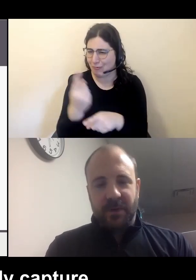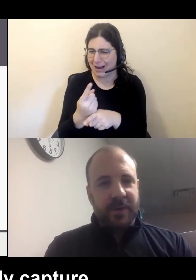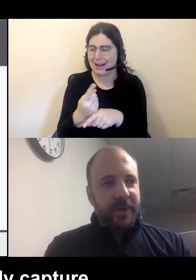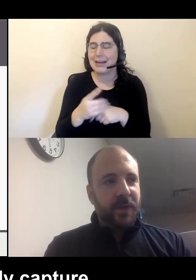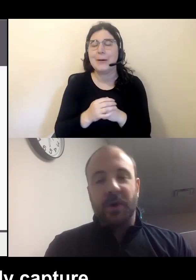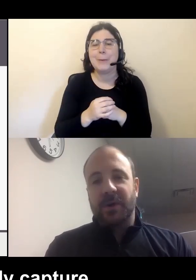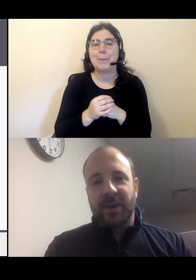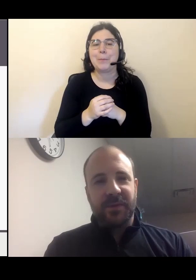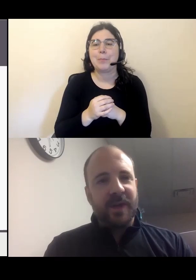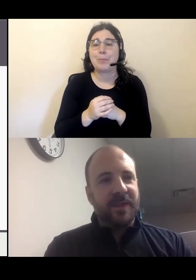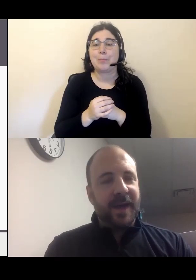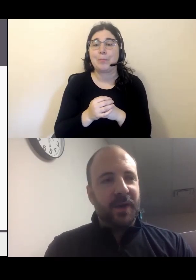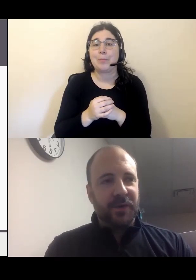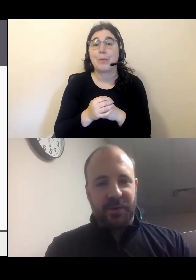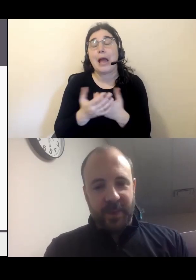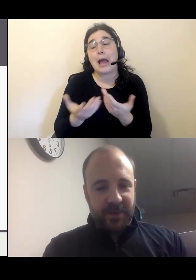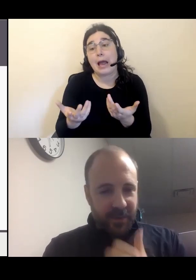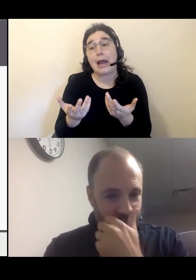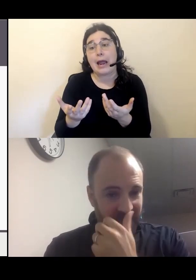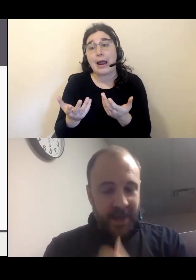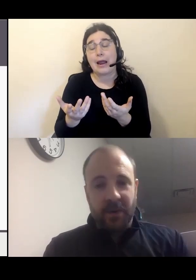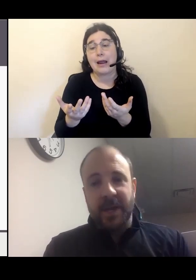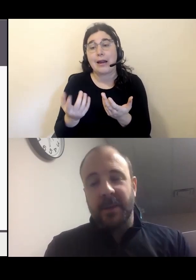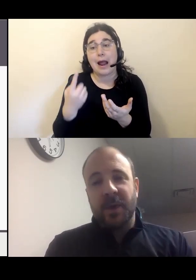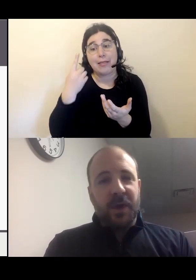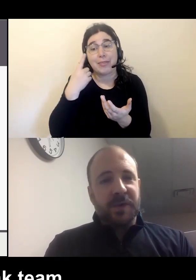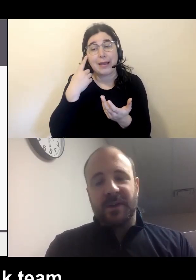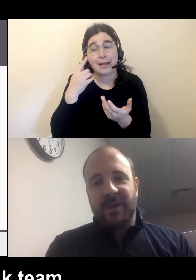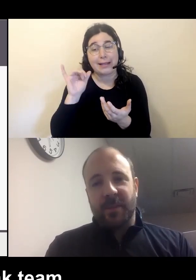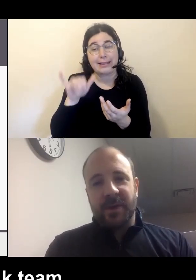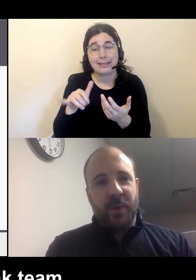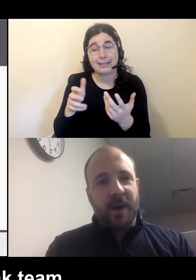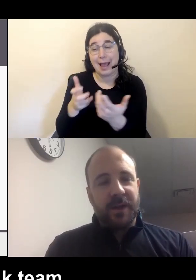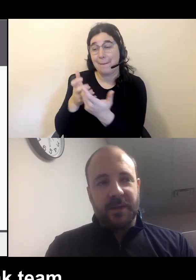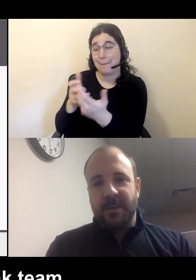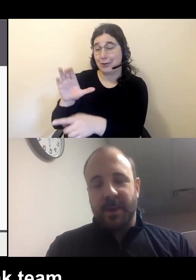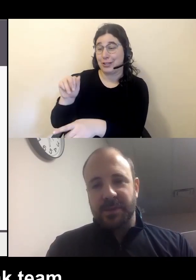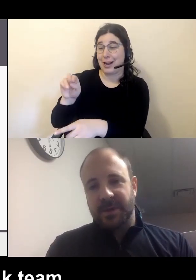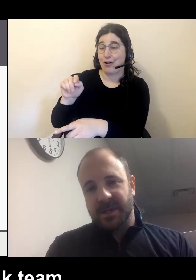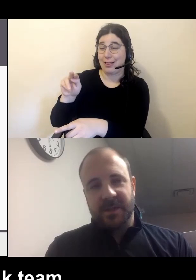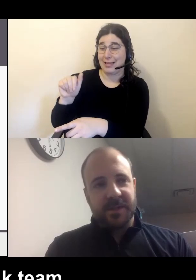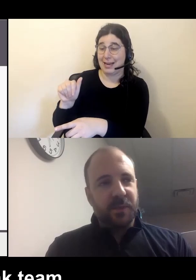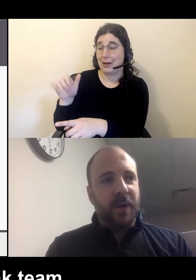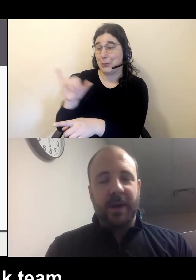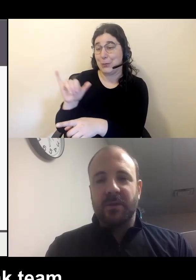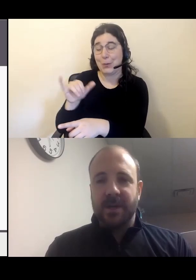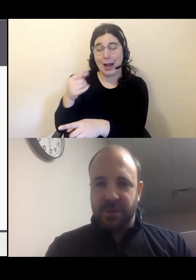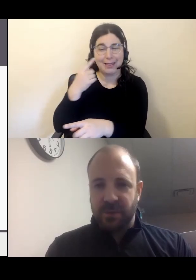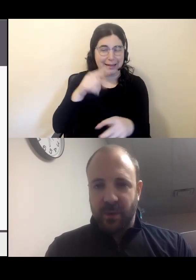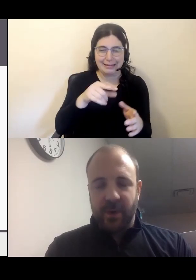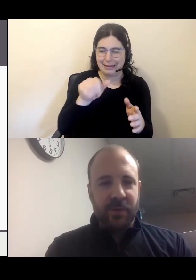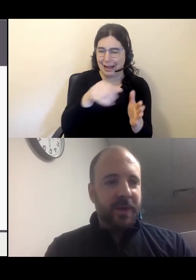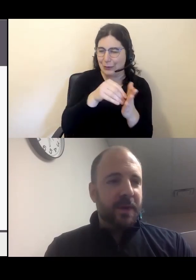people, particularly learners, I would say that that also speaks to the way that Carolina herself operates, where I think team members could attest to this as well. Whenever